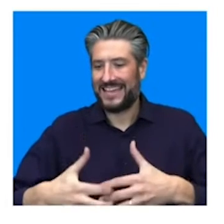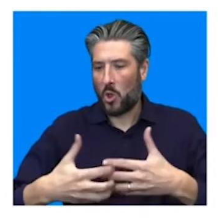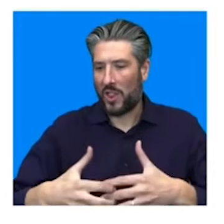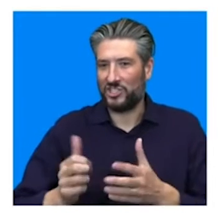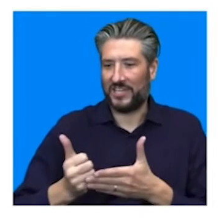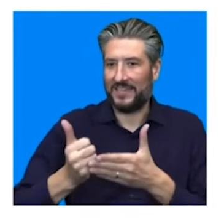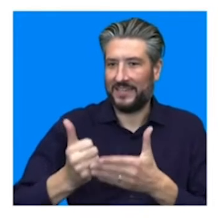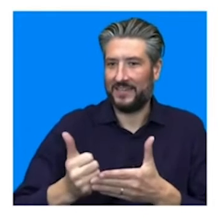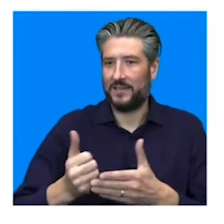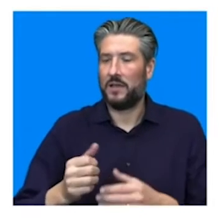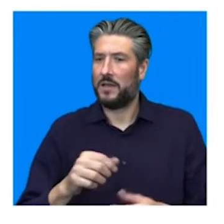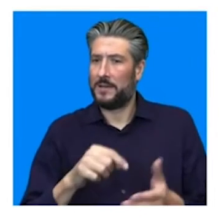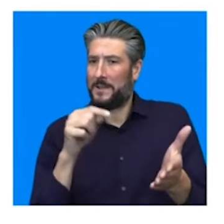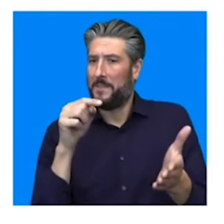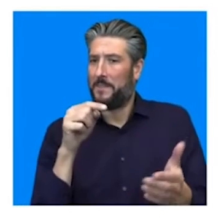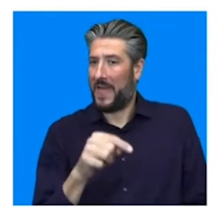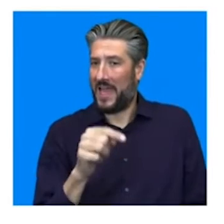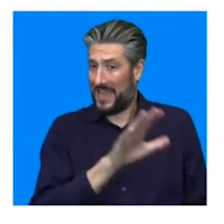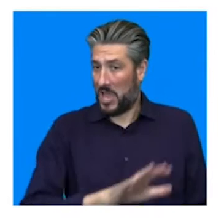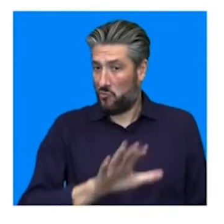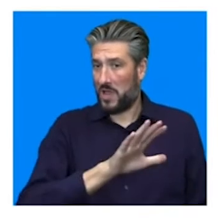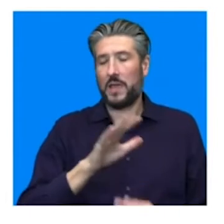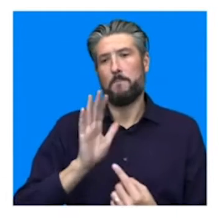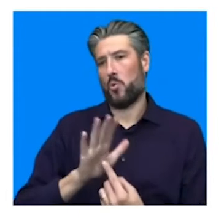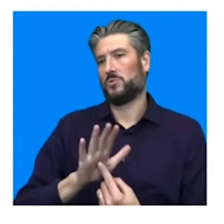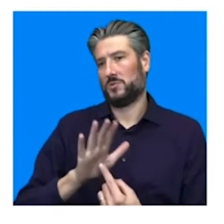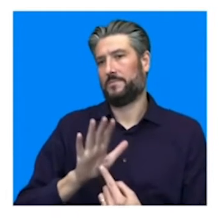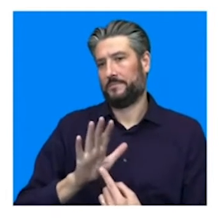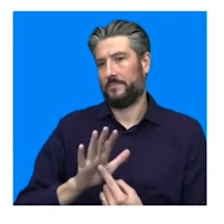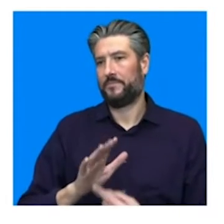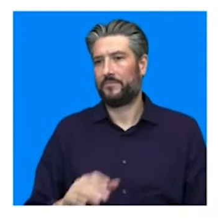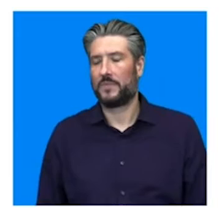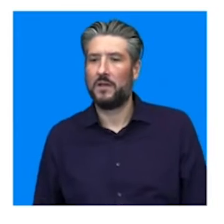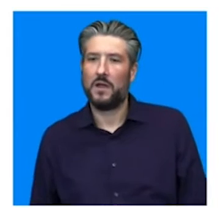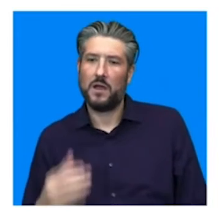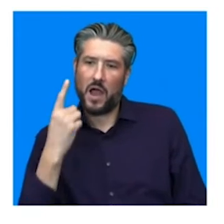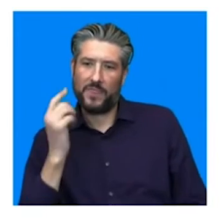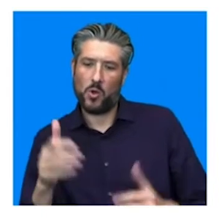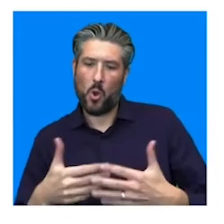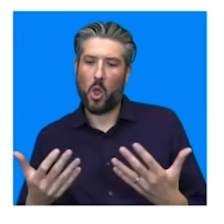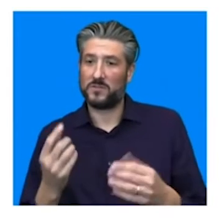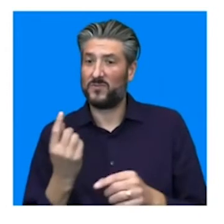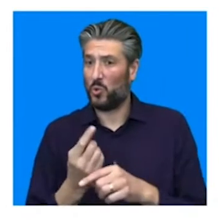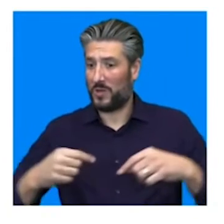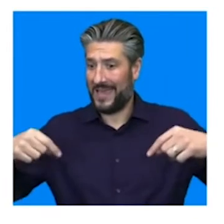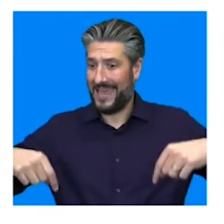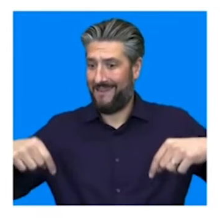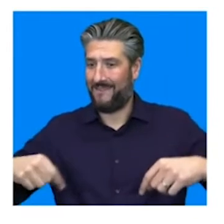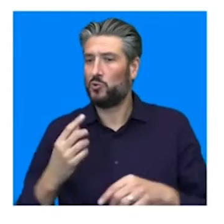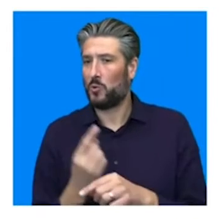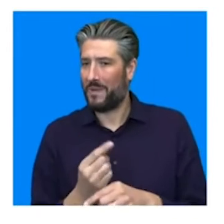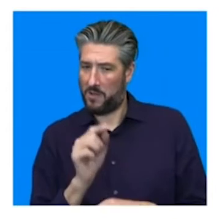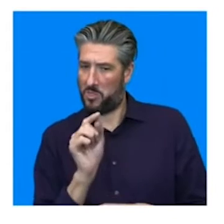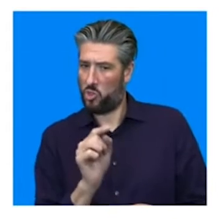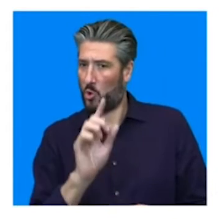a very important area. And I think a lot of the focus of this conference is on that area of,